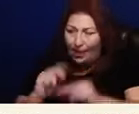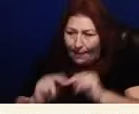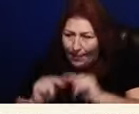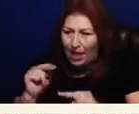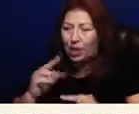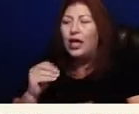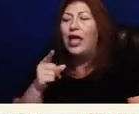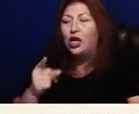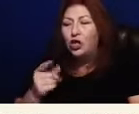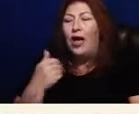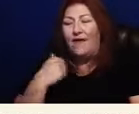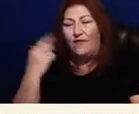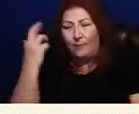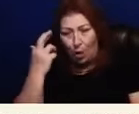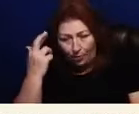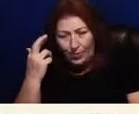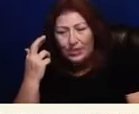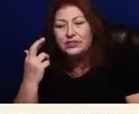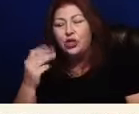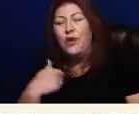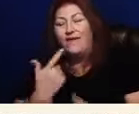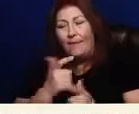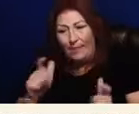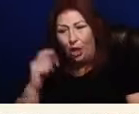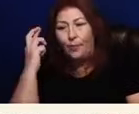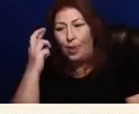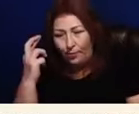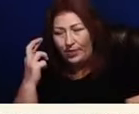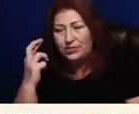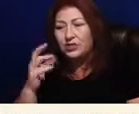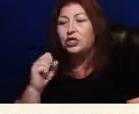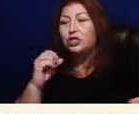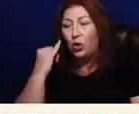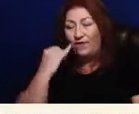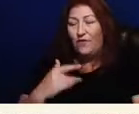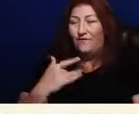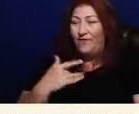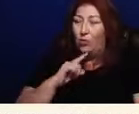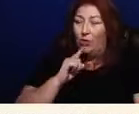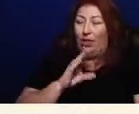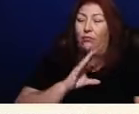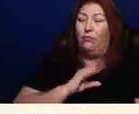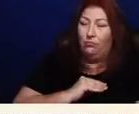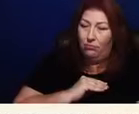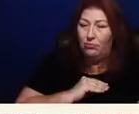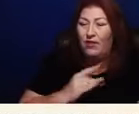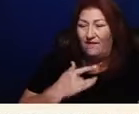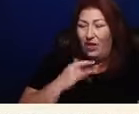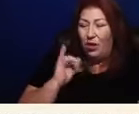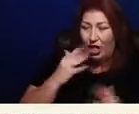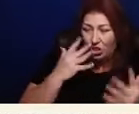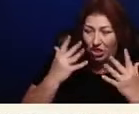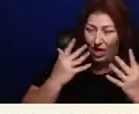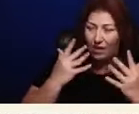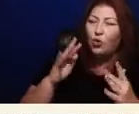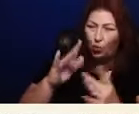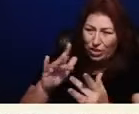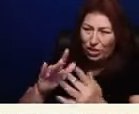a purpose. You have a bigger purpose. And so if you're feeling really down, if you're feeling in that shame, reach